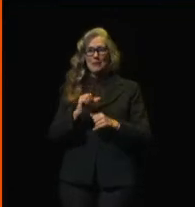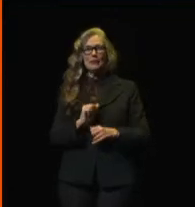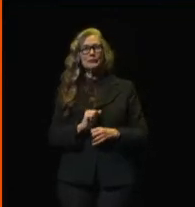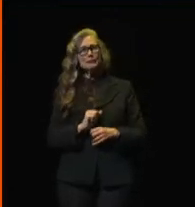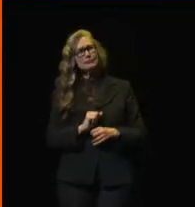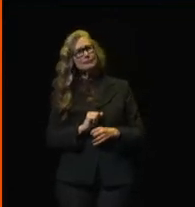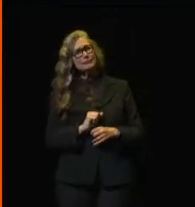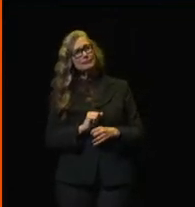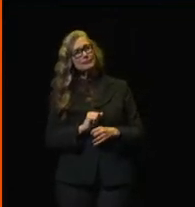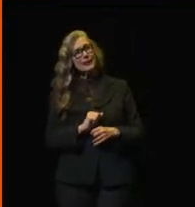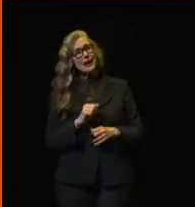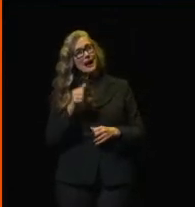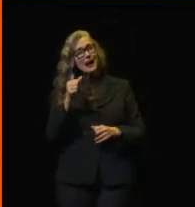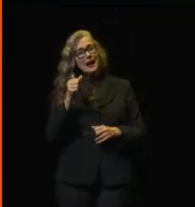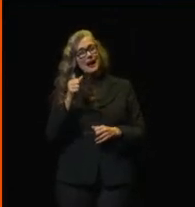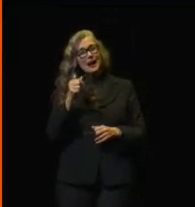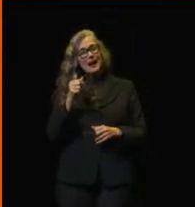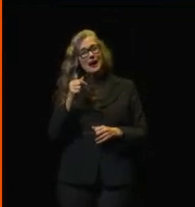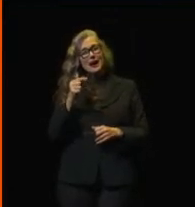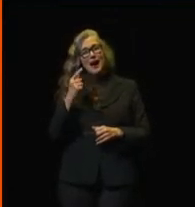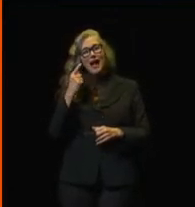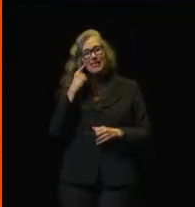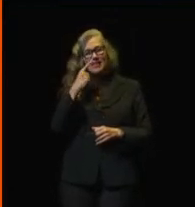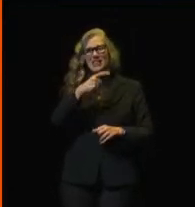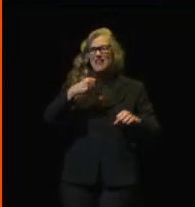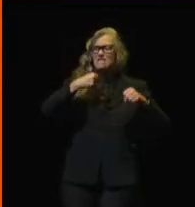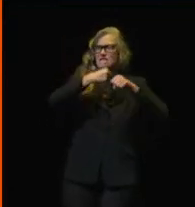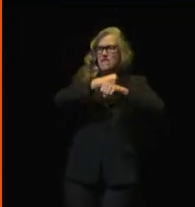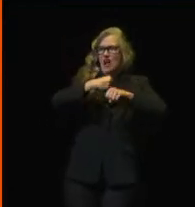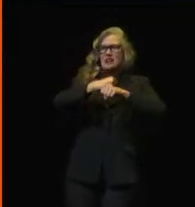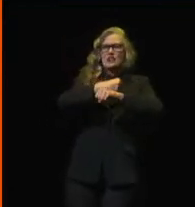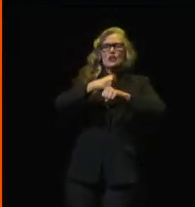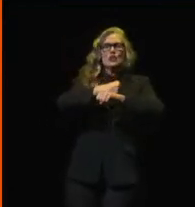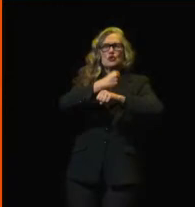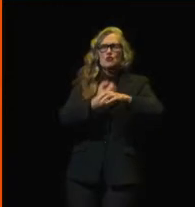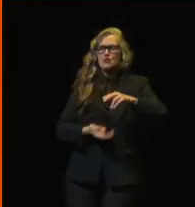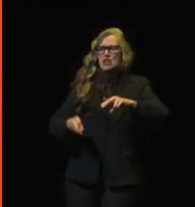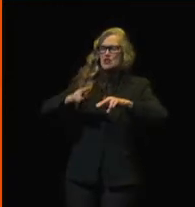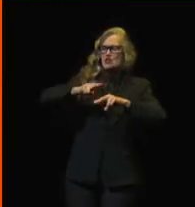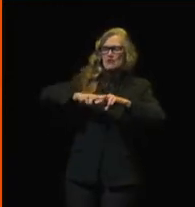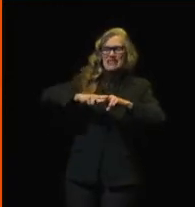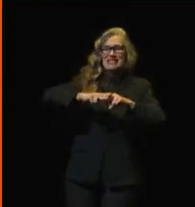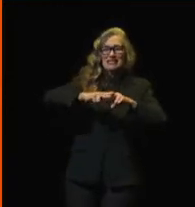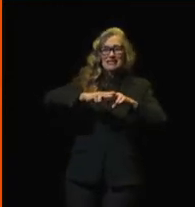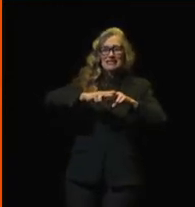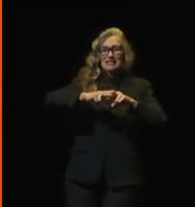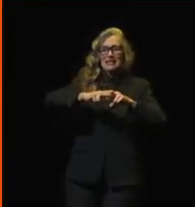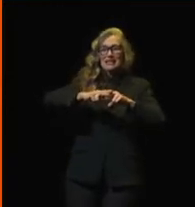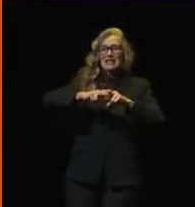for a $15 living wage on the East Coast, and then